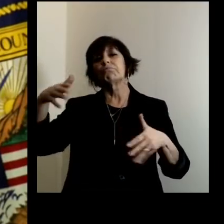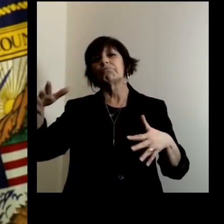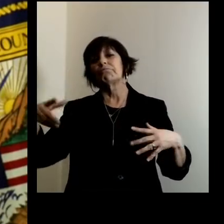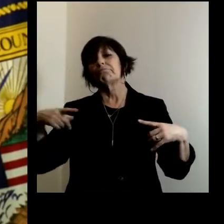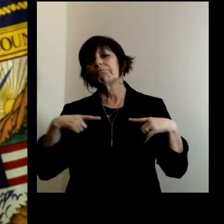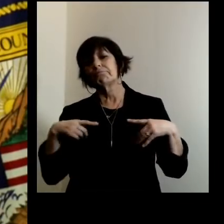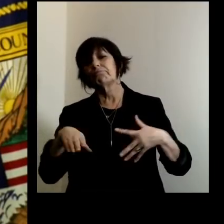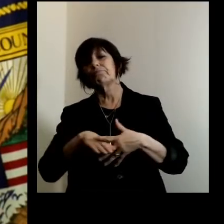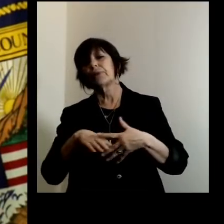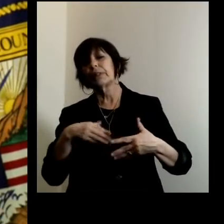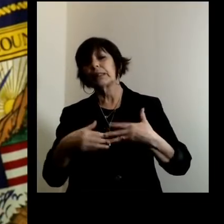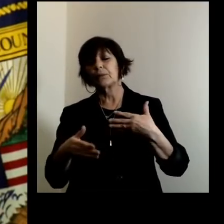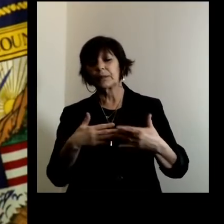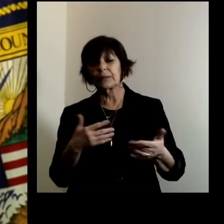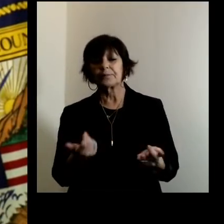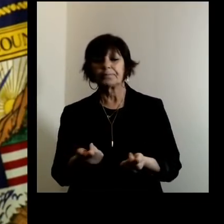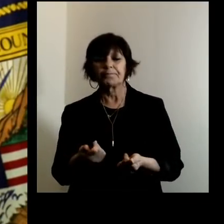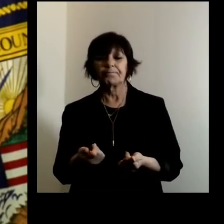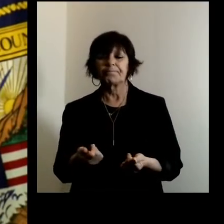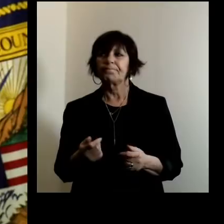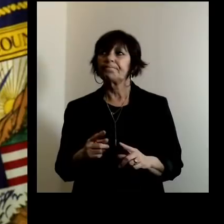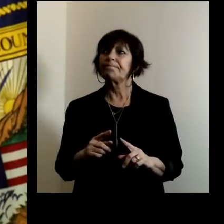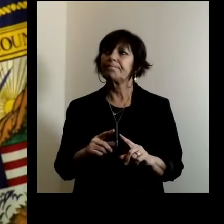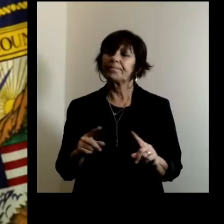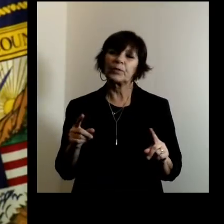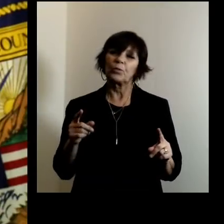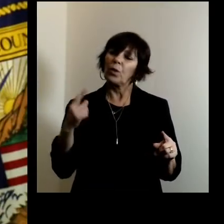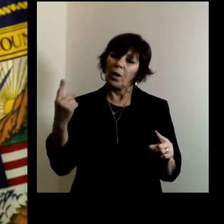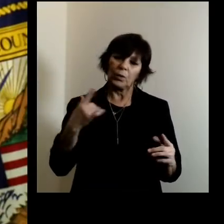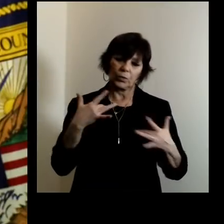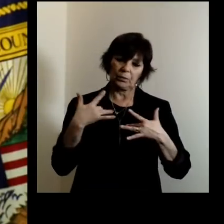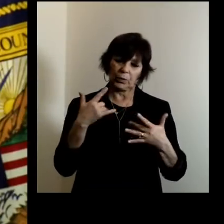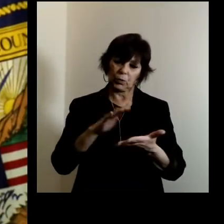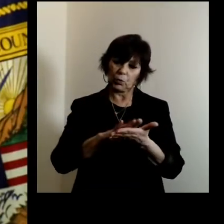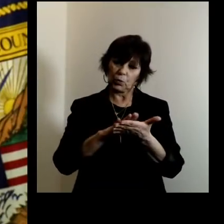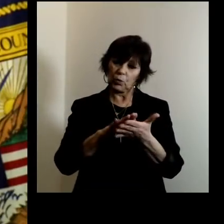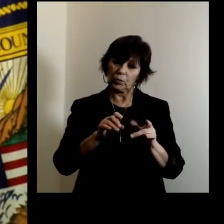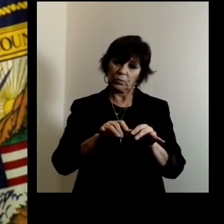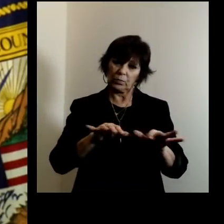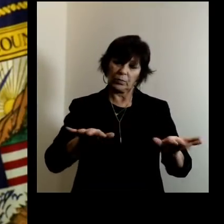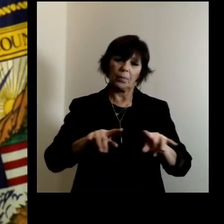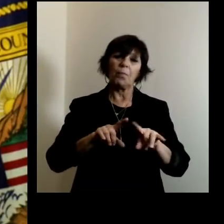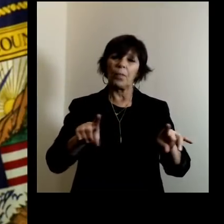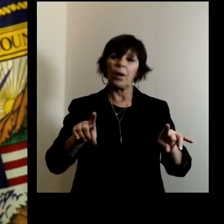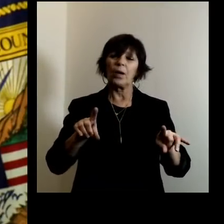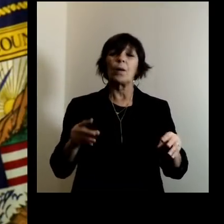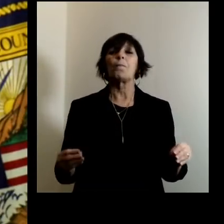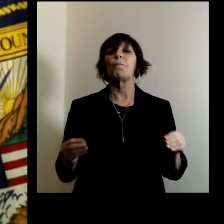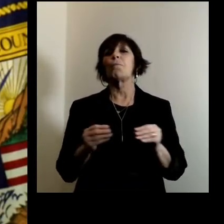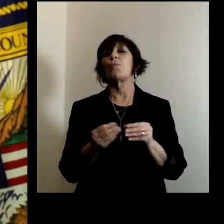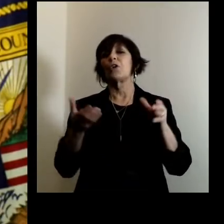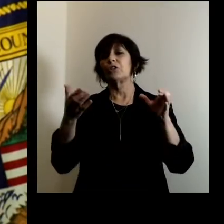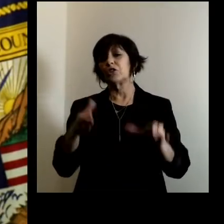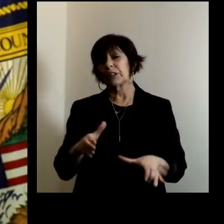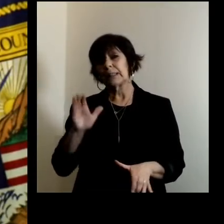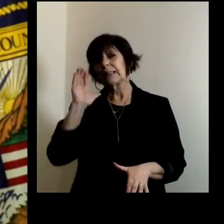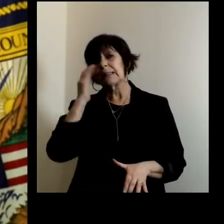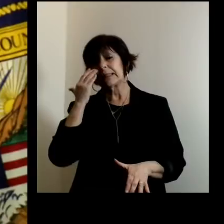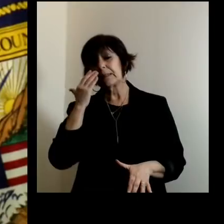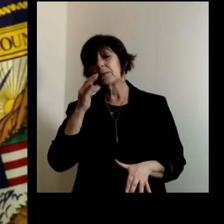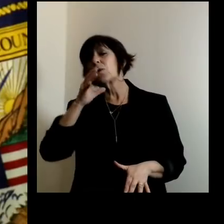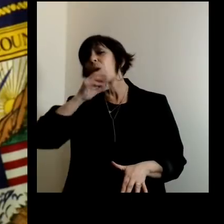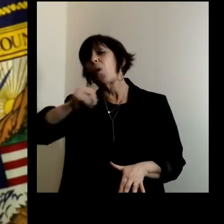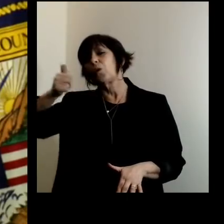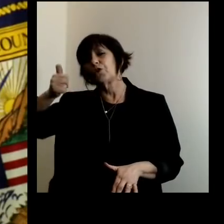worried about schools and the possibility for transmission. But we know there's a much greater chance, it seems like, in the older